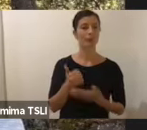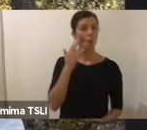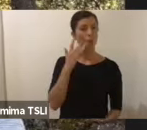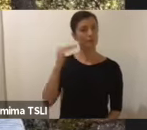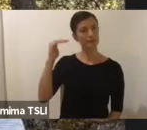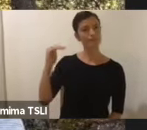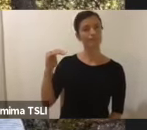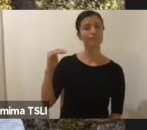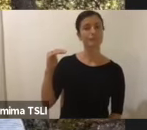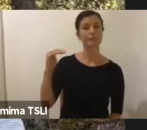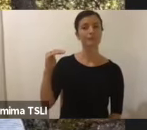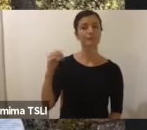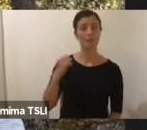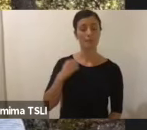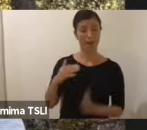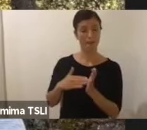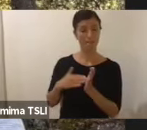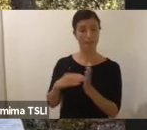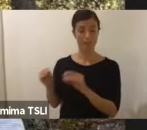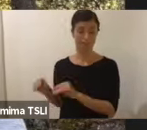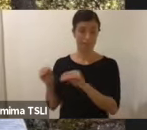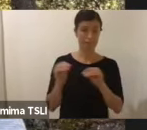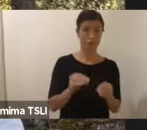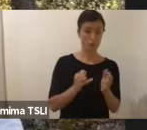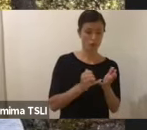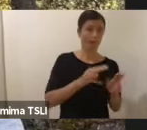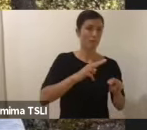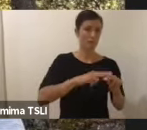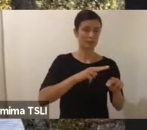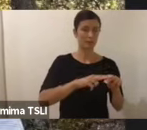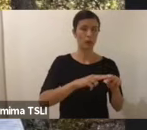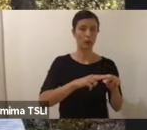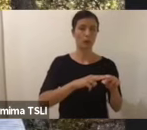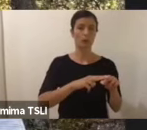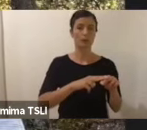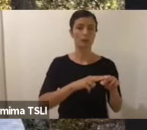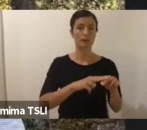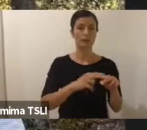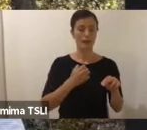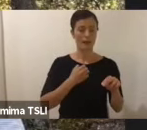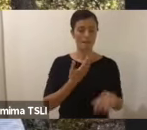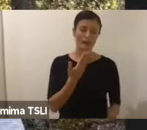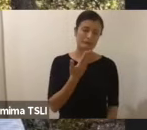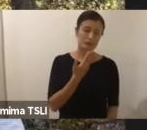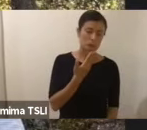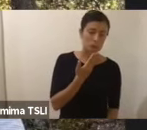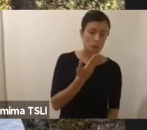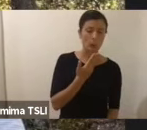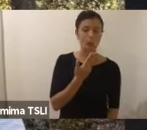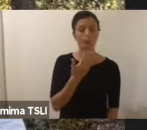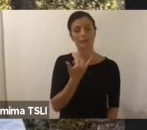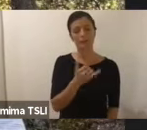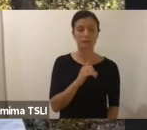moved me from a one school to another a few times as a very awkward um kind of hippie child and um